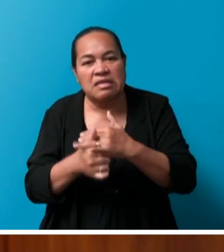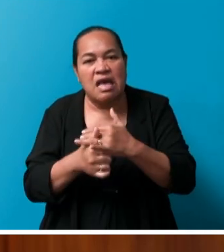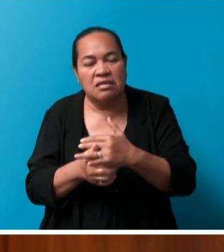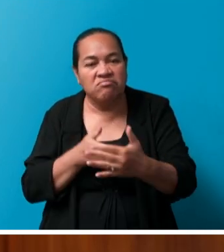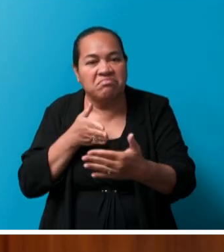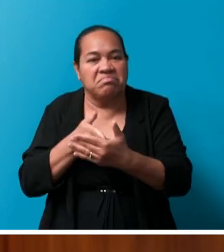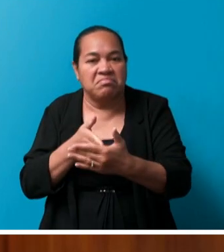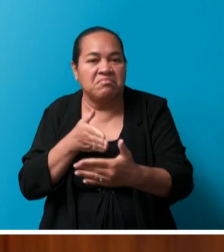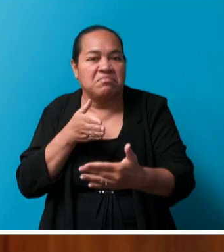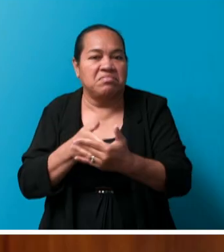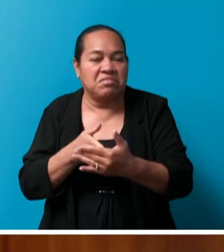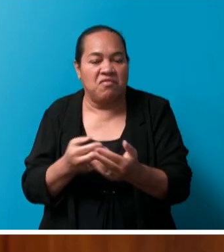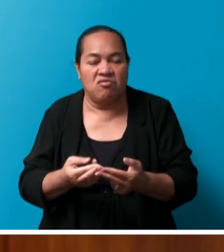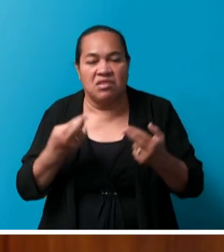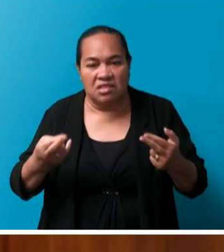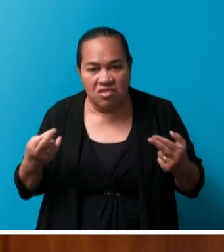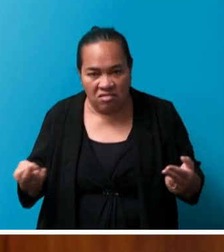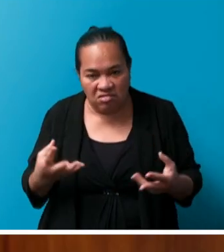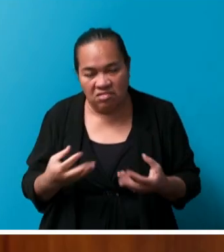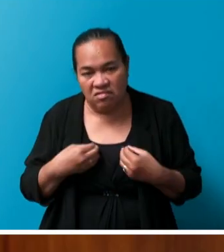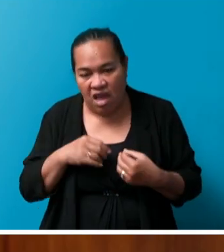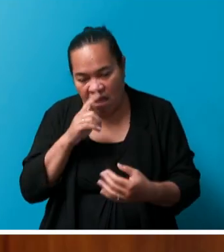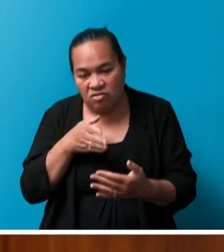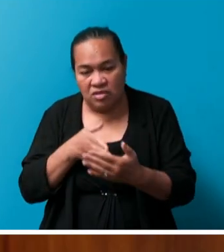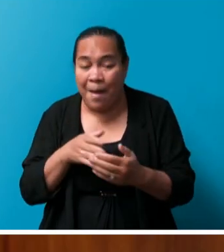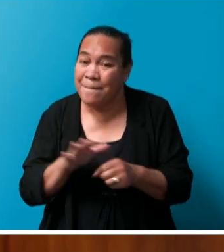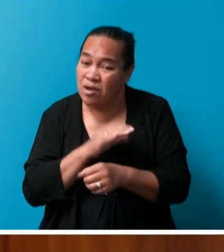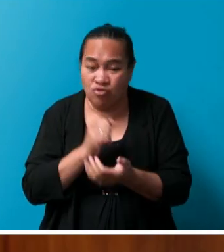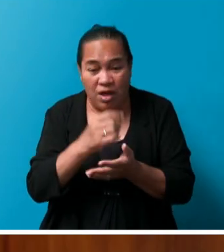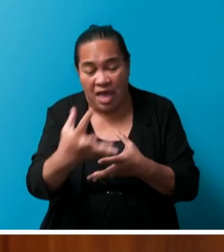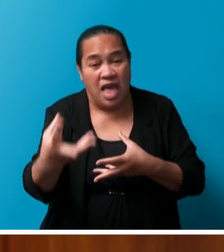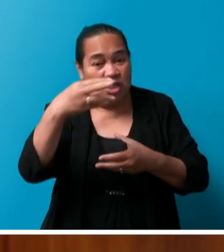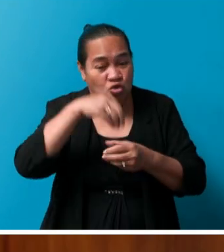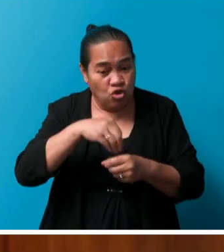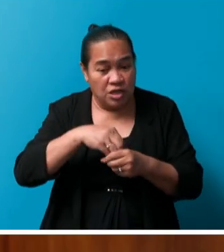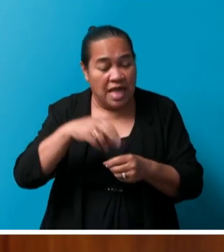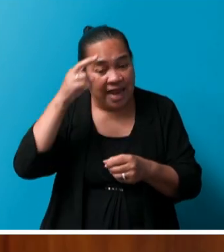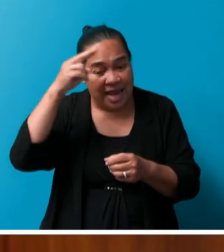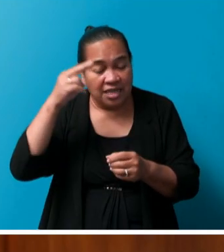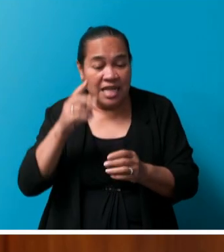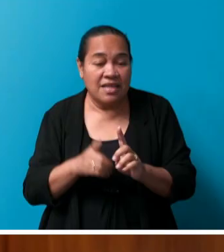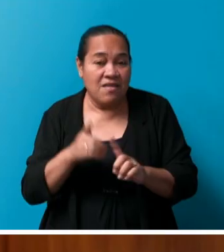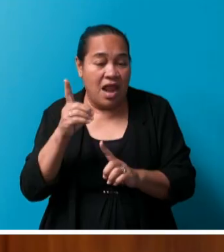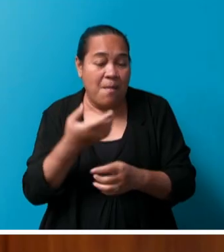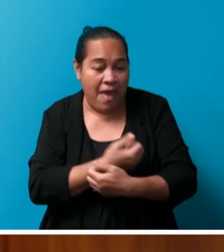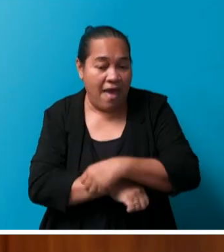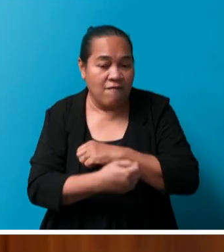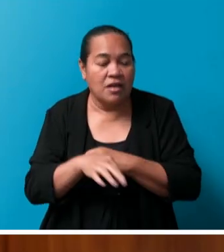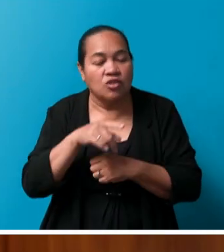opportunities. We must ensure that they are included in a national development effort to give them tools to